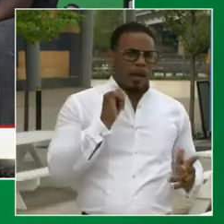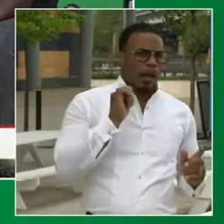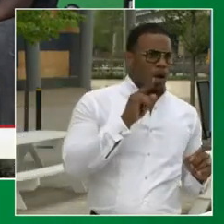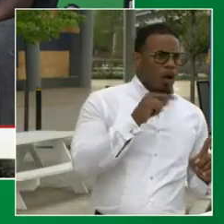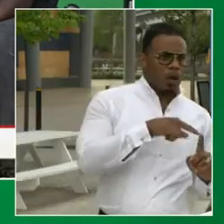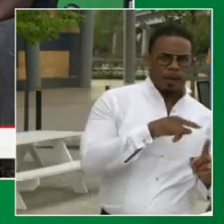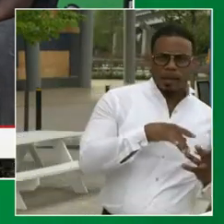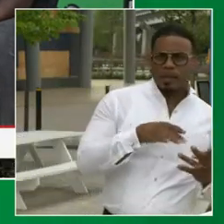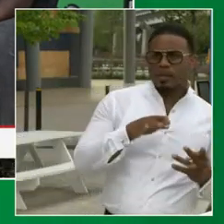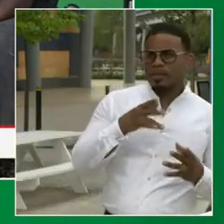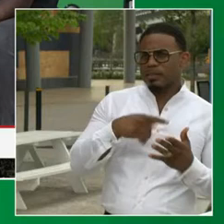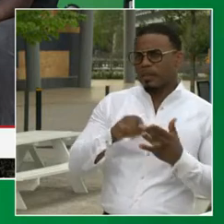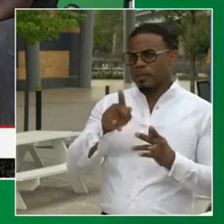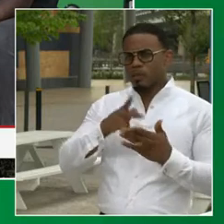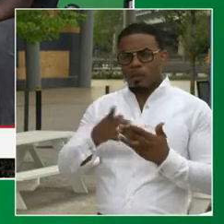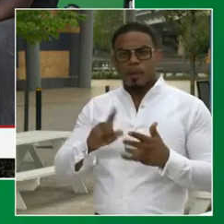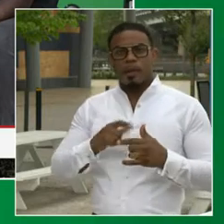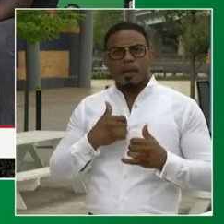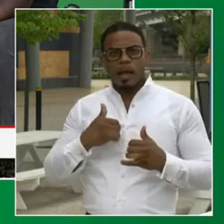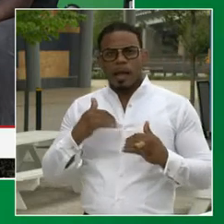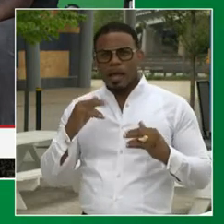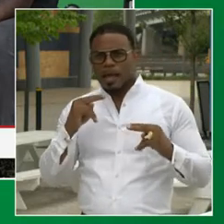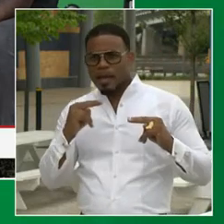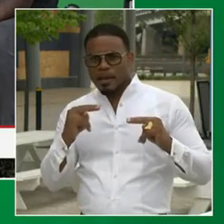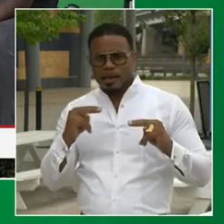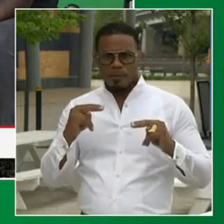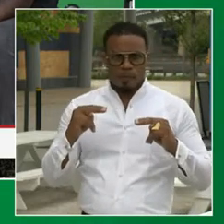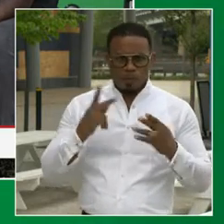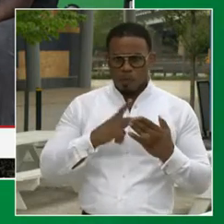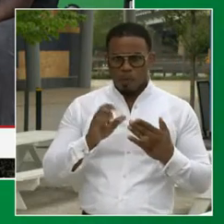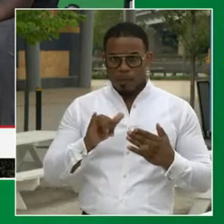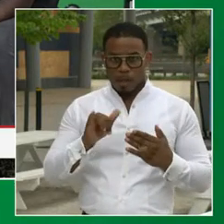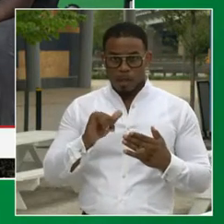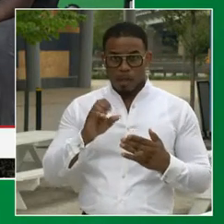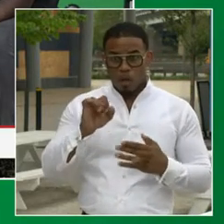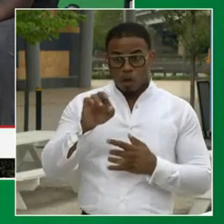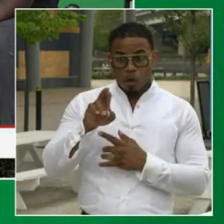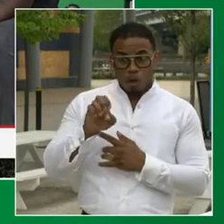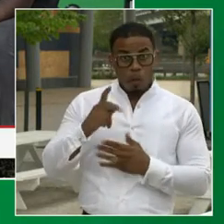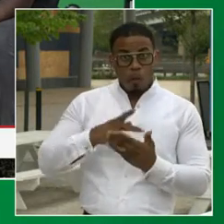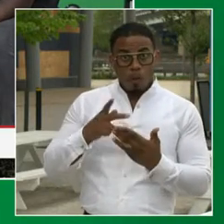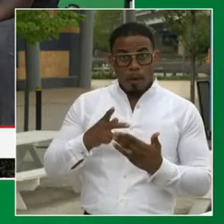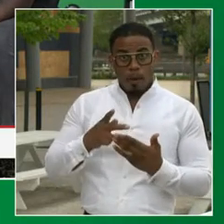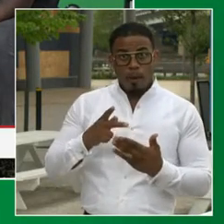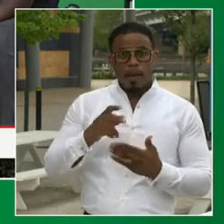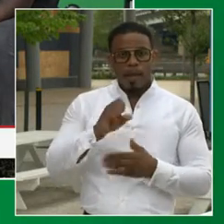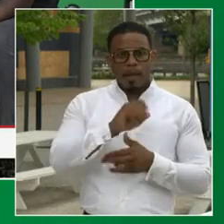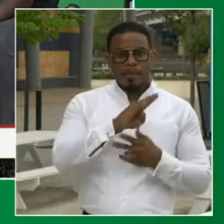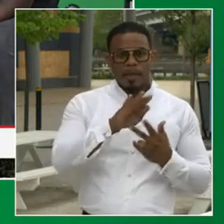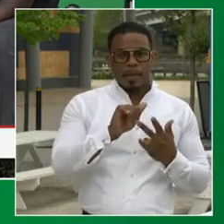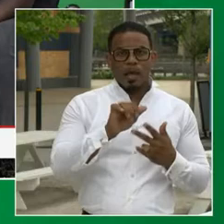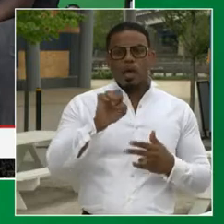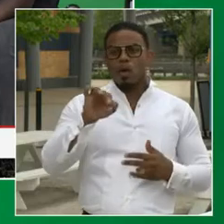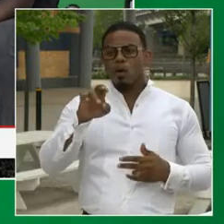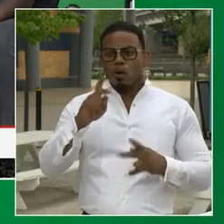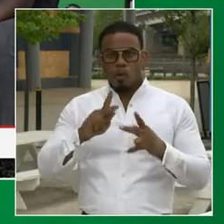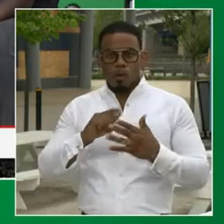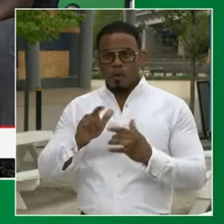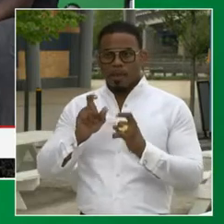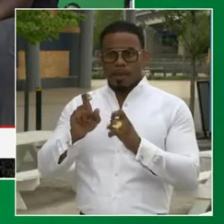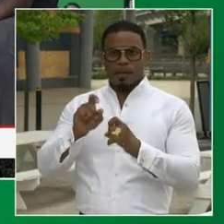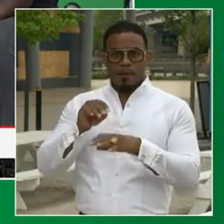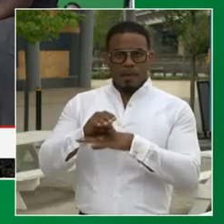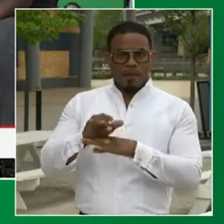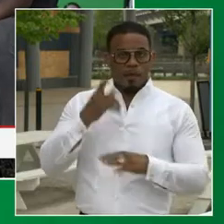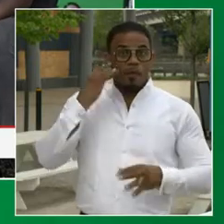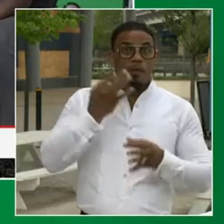here? Check out this program. And then I leveraged programs like the SCORE program, the SBA SCORE program, where they give you an advisor